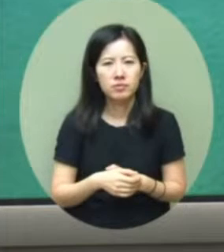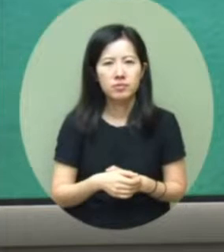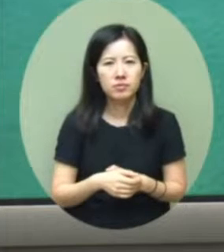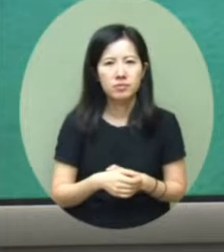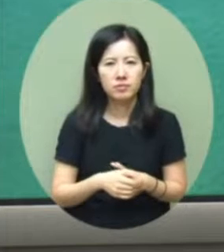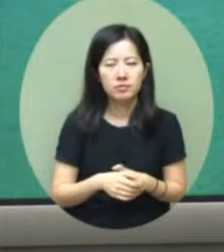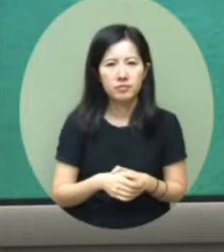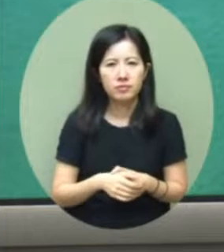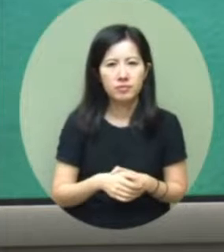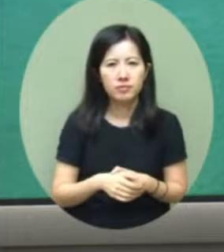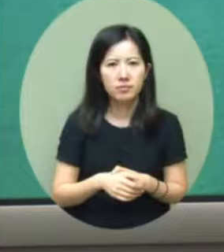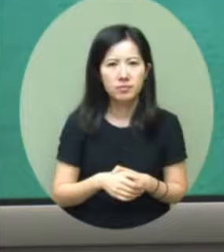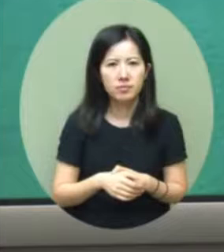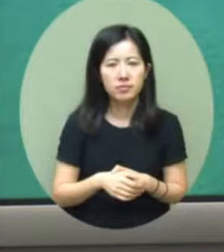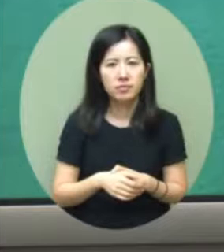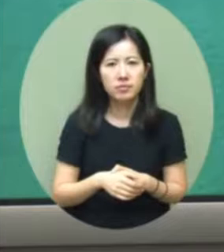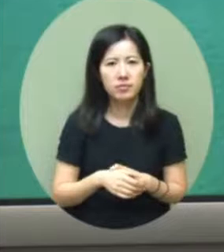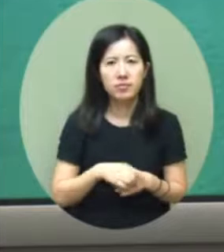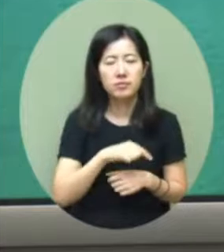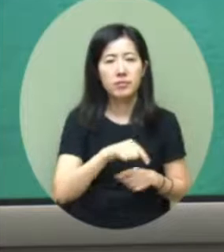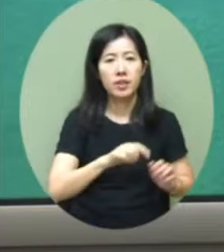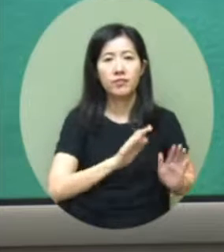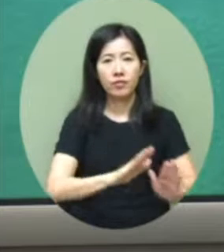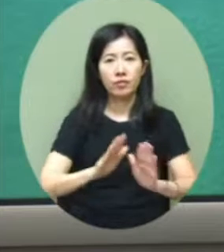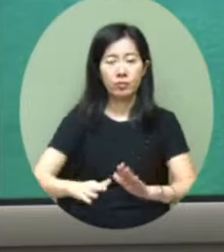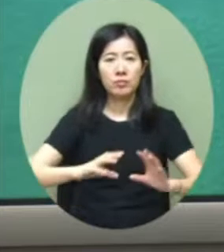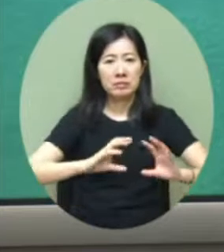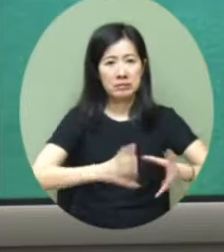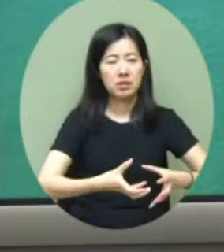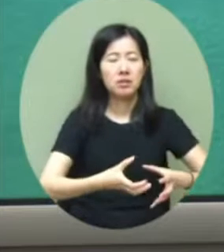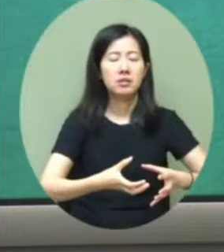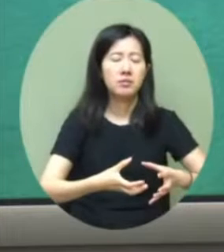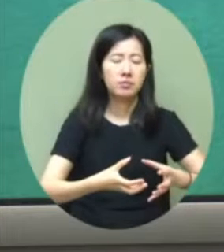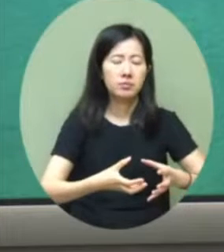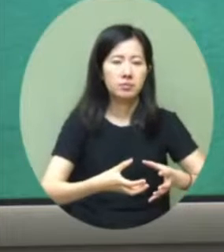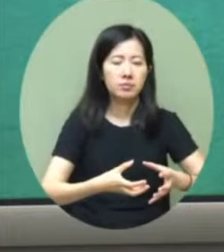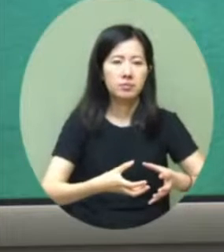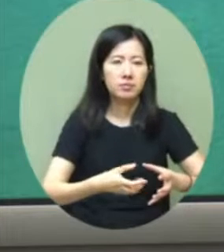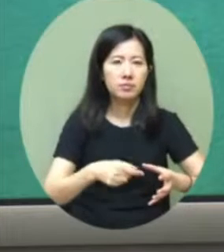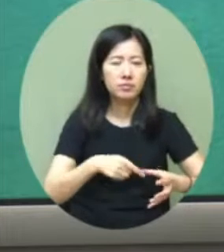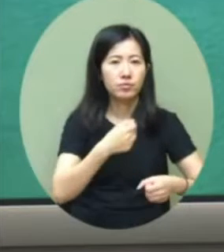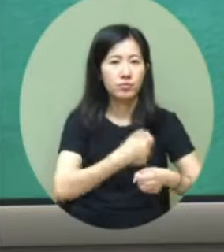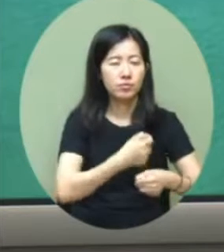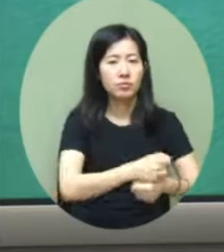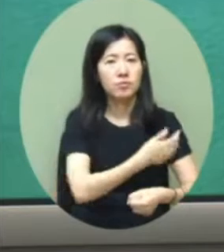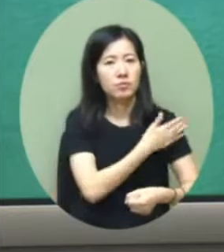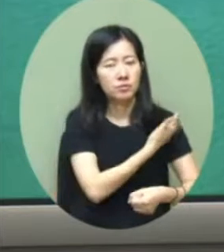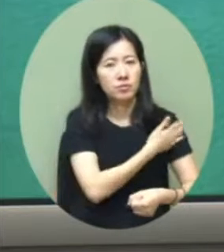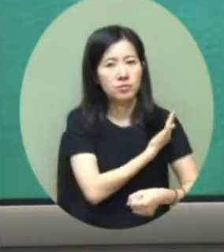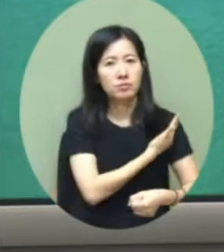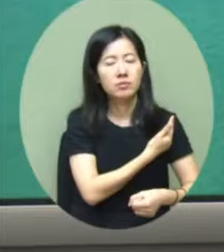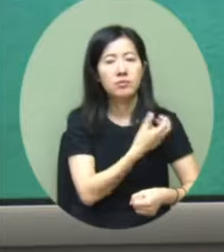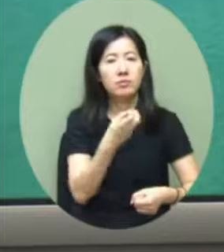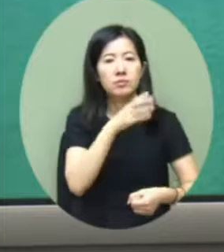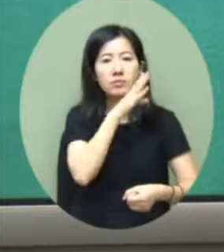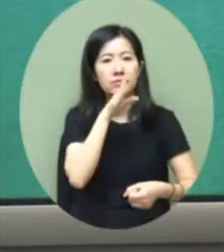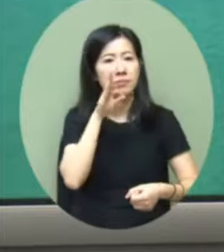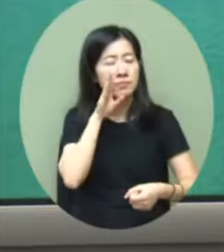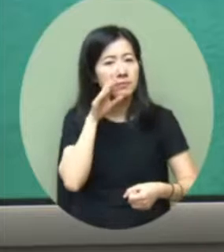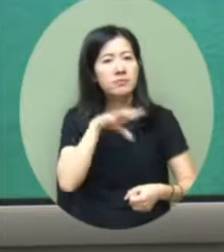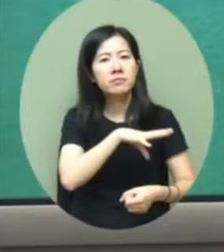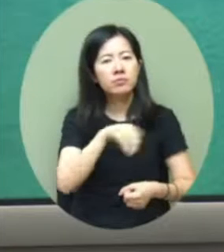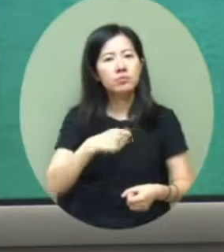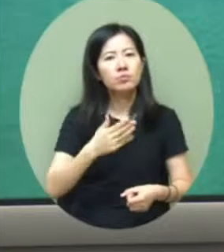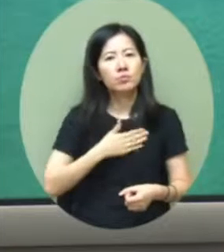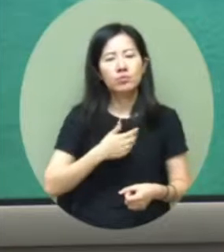these services industries are already geared up, some with special promotion plans, some